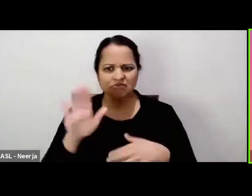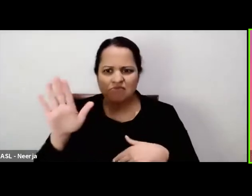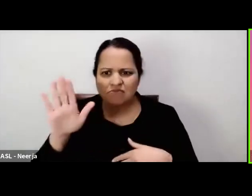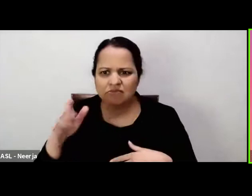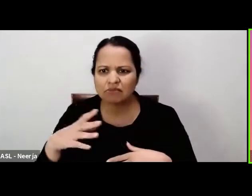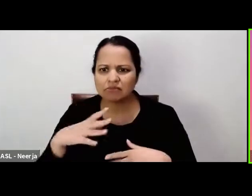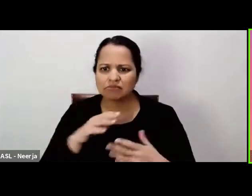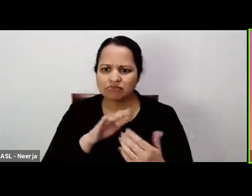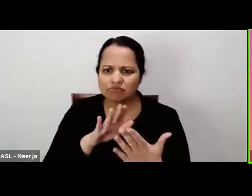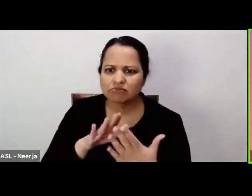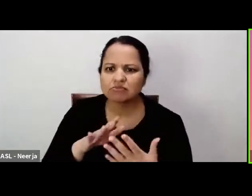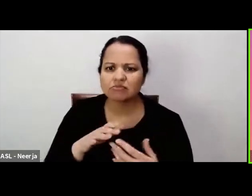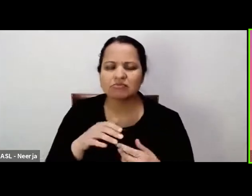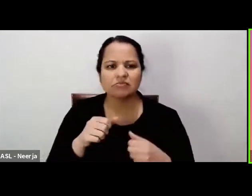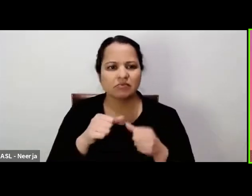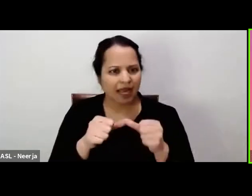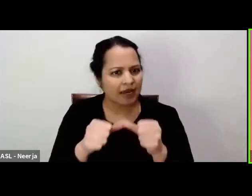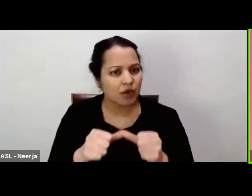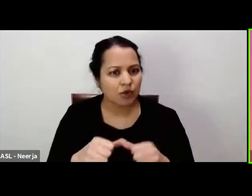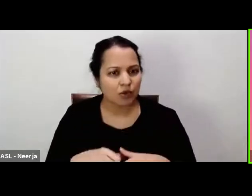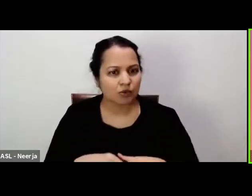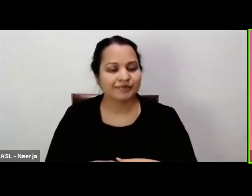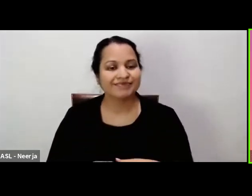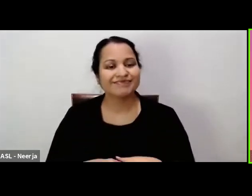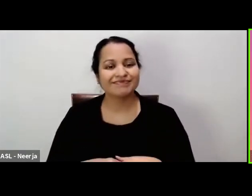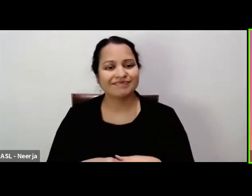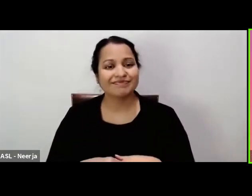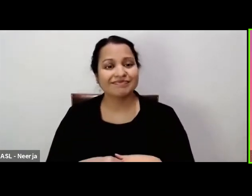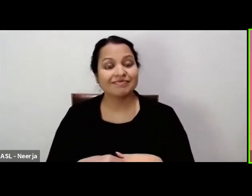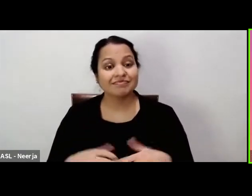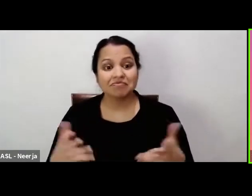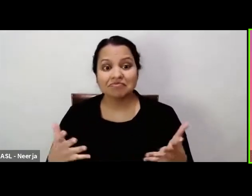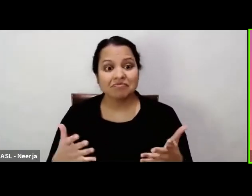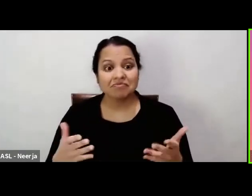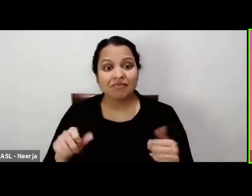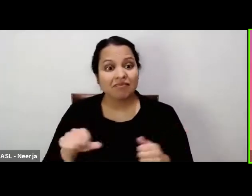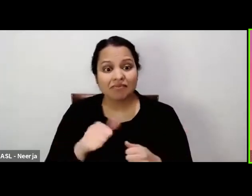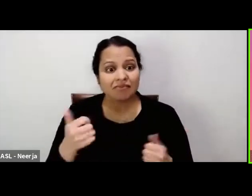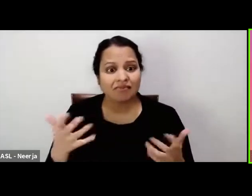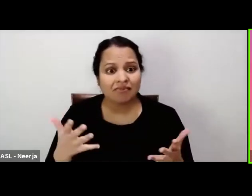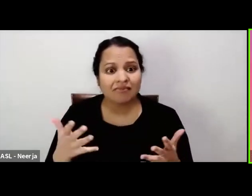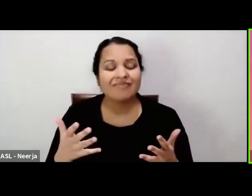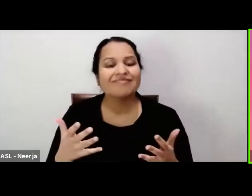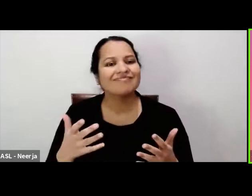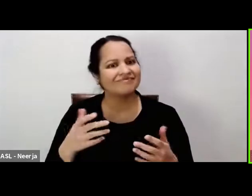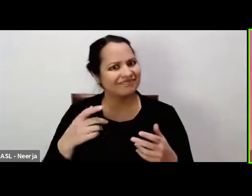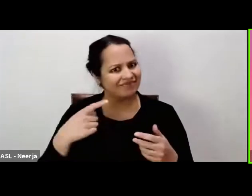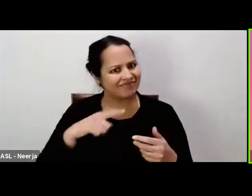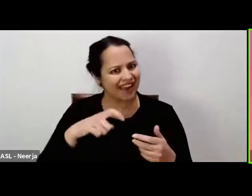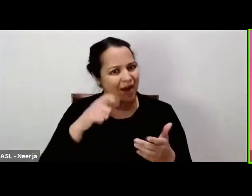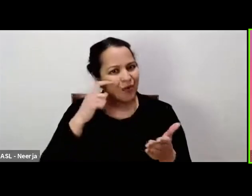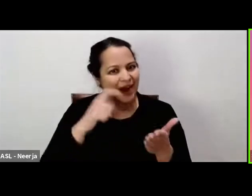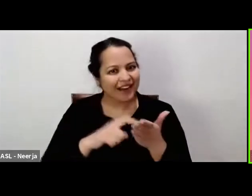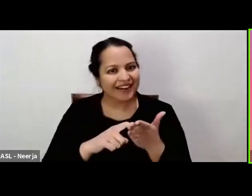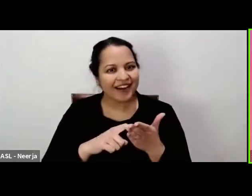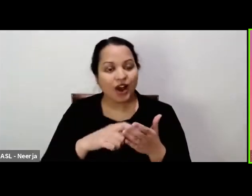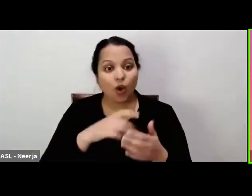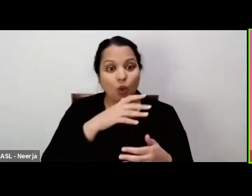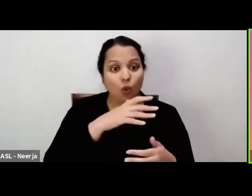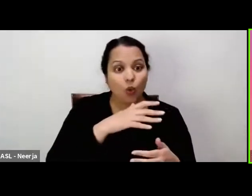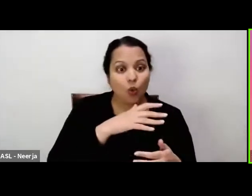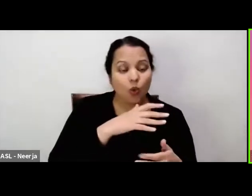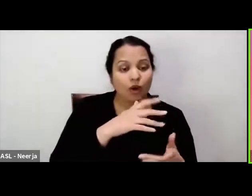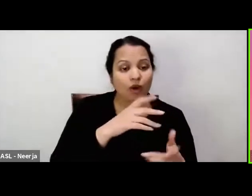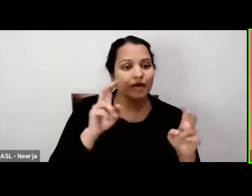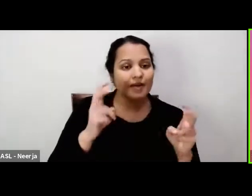it. But in addition to that, I think what's really important is that we recognize that many of the issues that women and women of color have